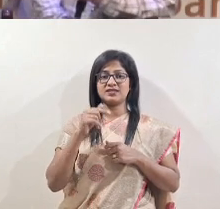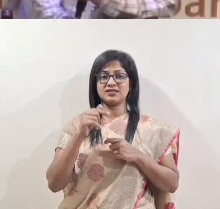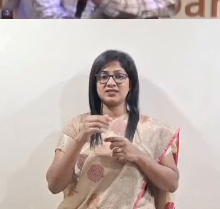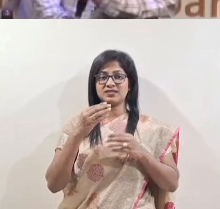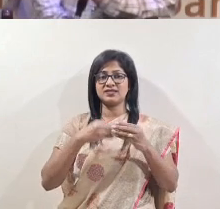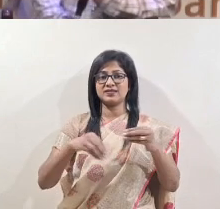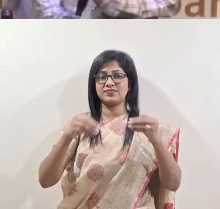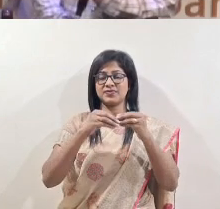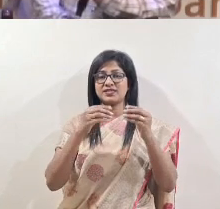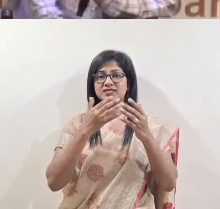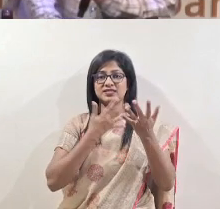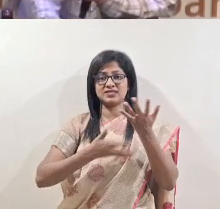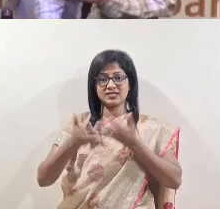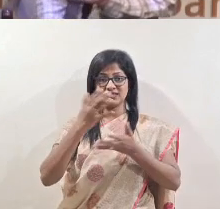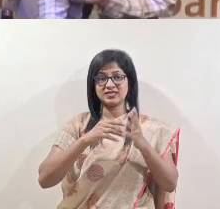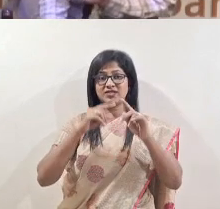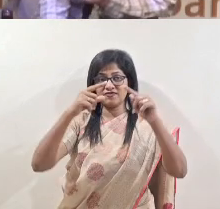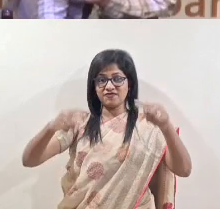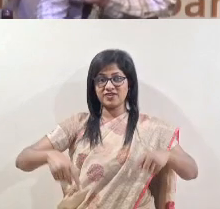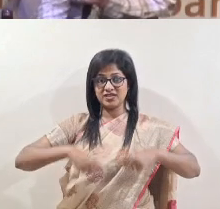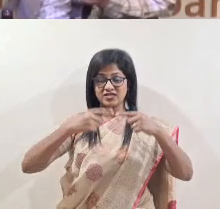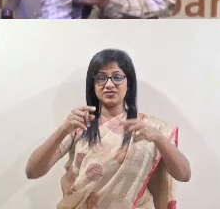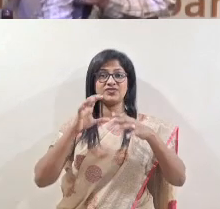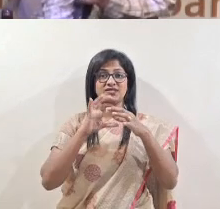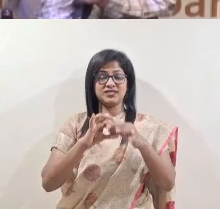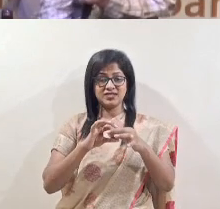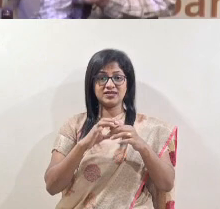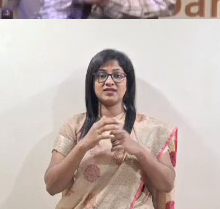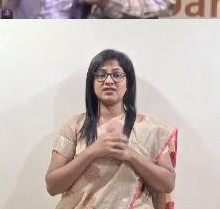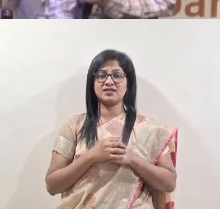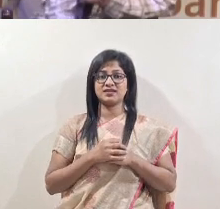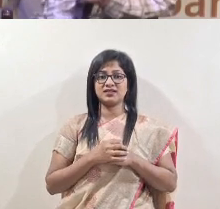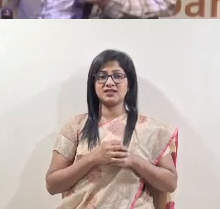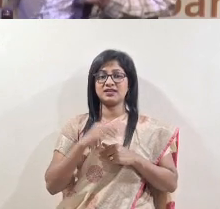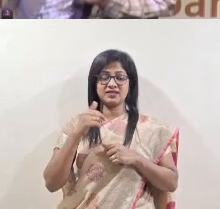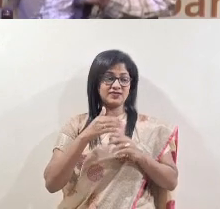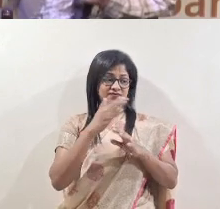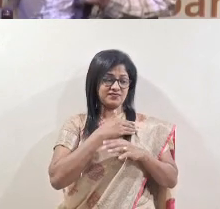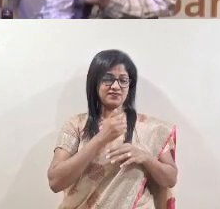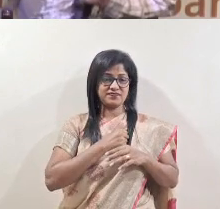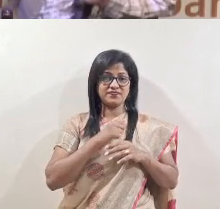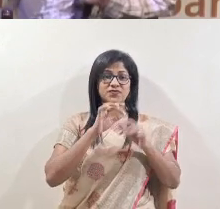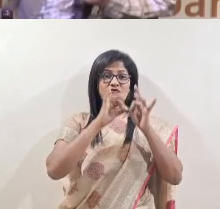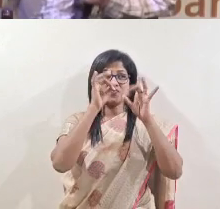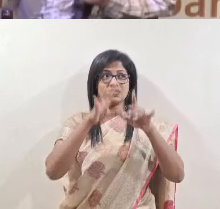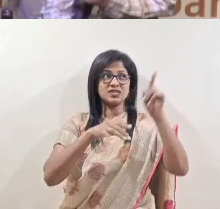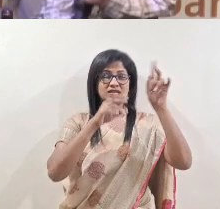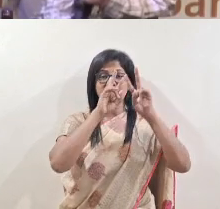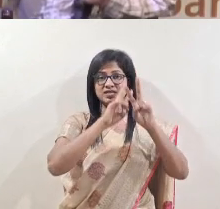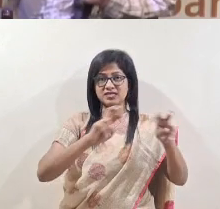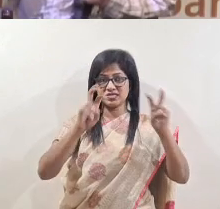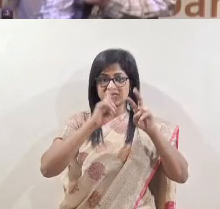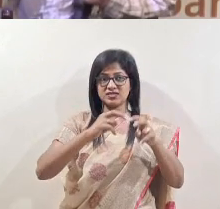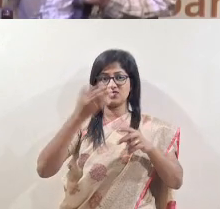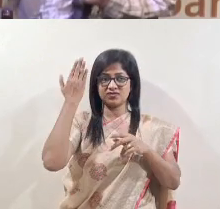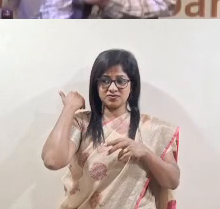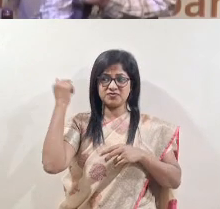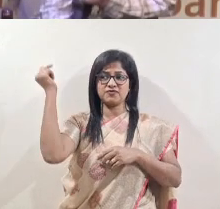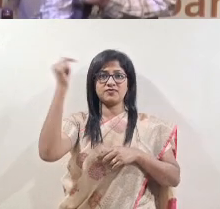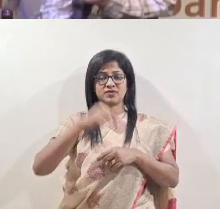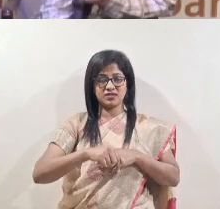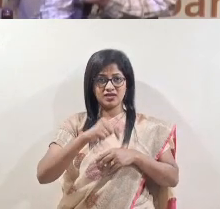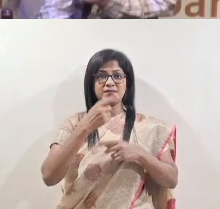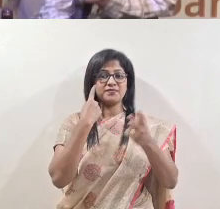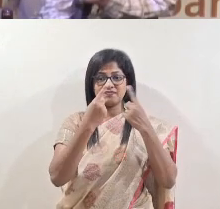the discussion. So for this wheelchair thing, one of the researchers from Australia, I guess, had last time came here, and they checked